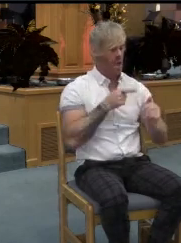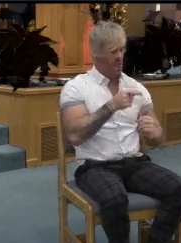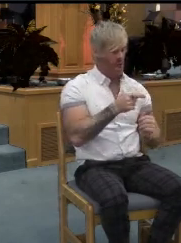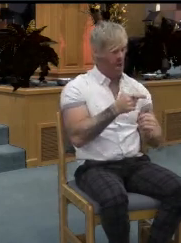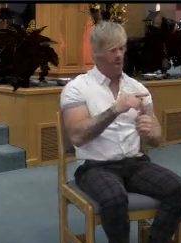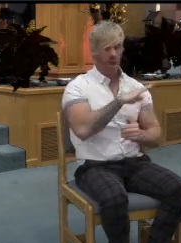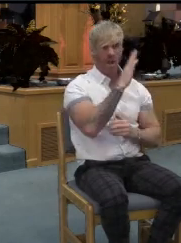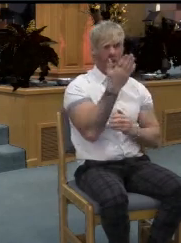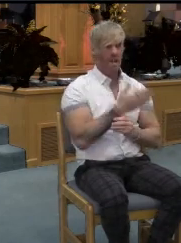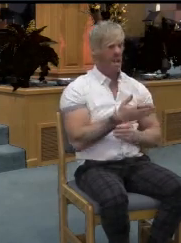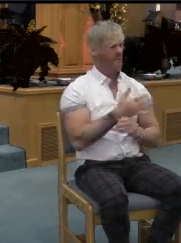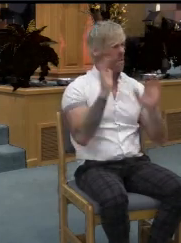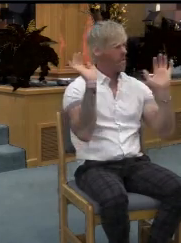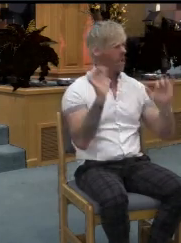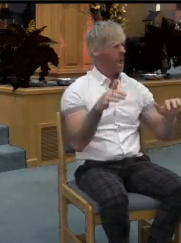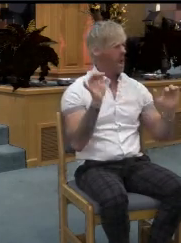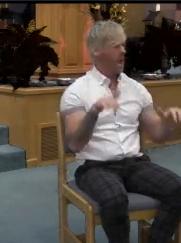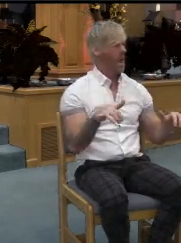call that an anomaly?